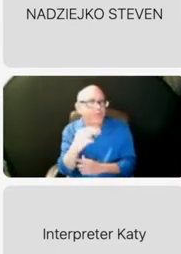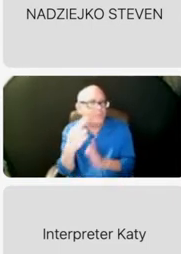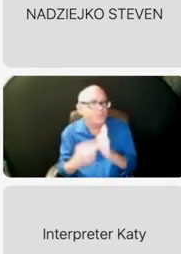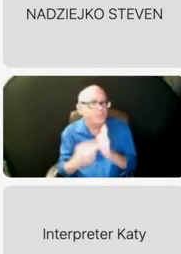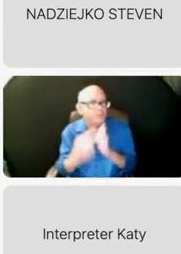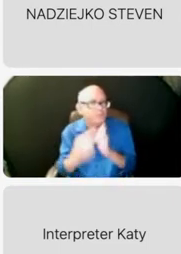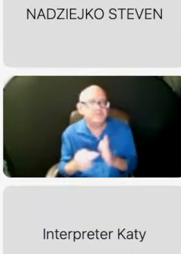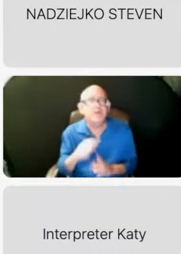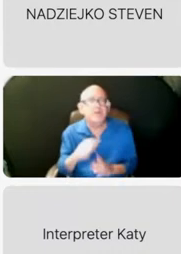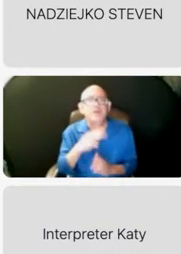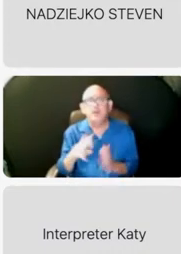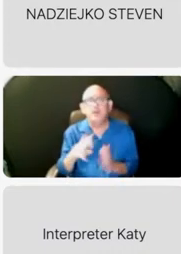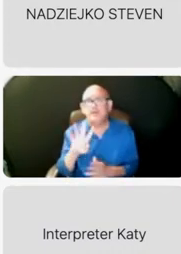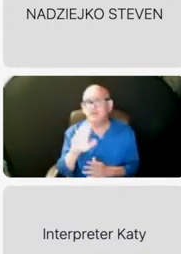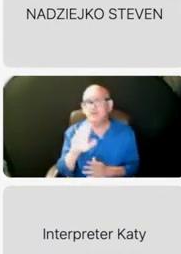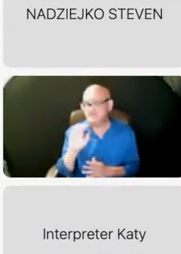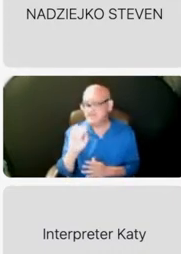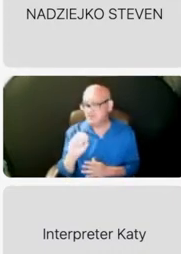4030-4031